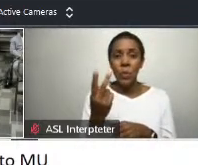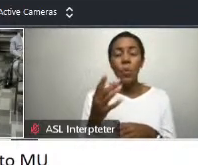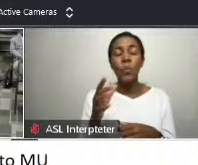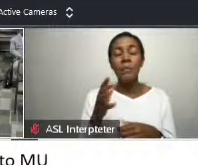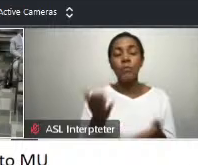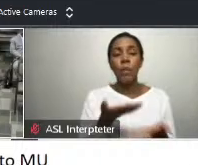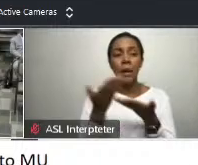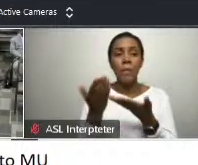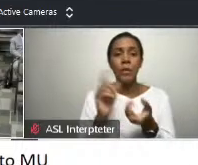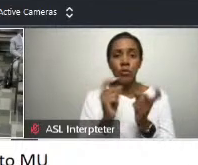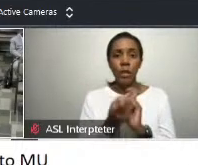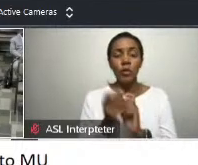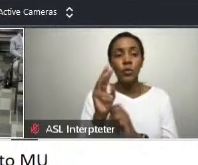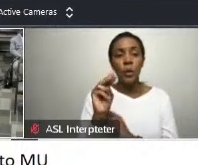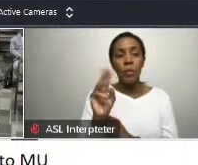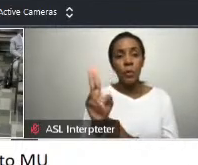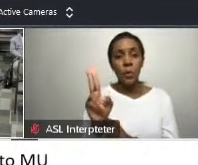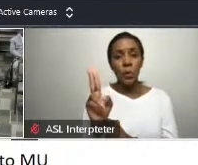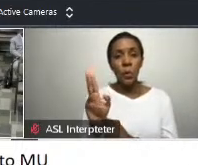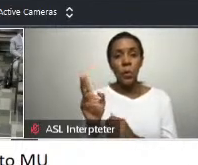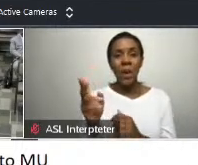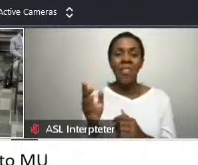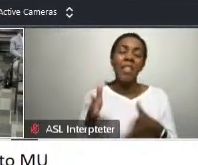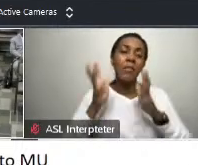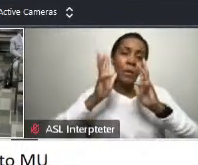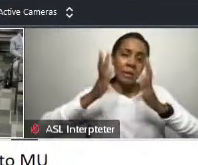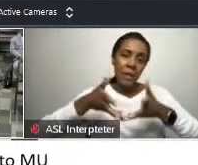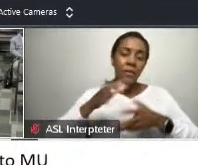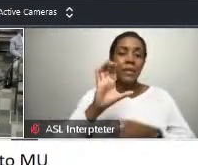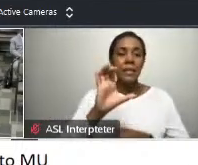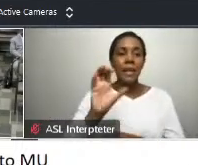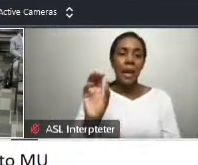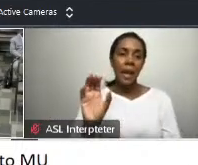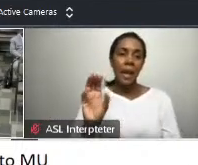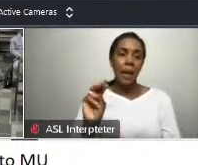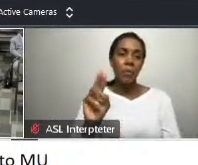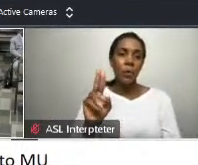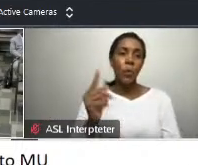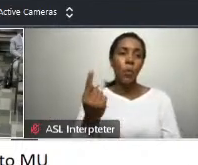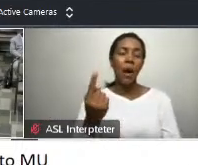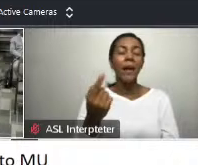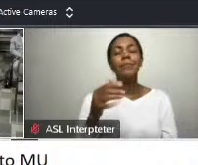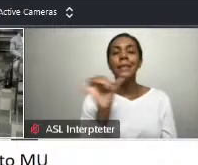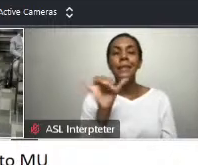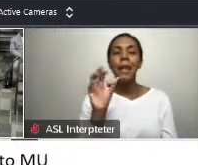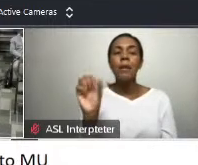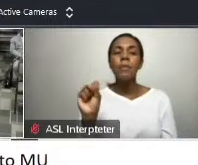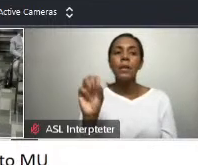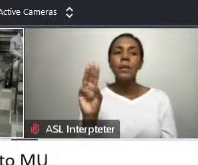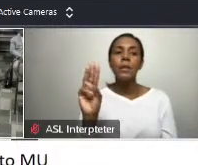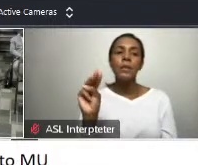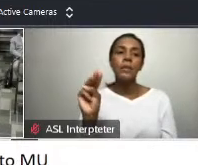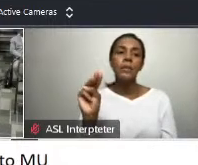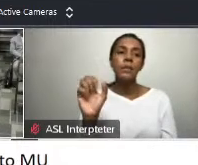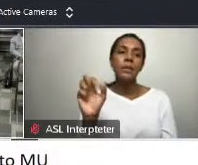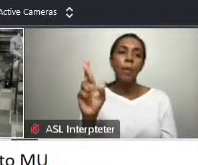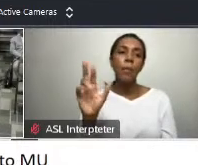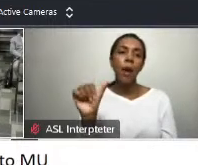area, CMU1. This is very similar to what we did along Summer Avenue in that